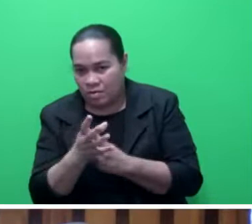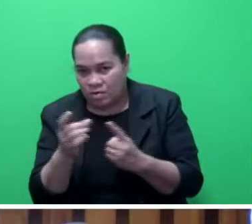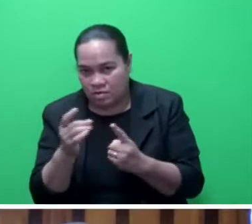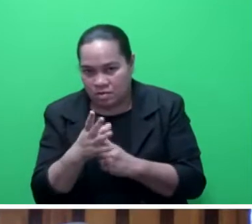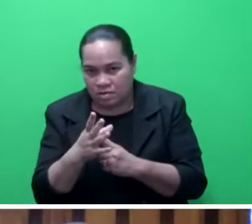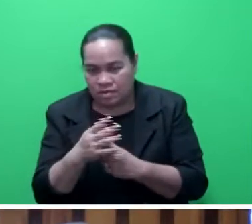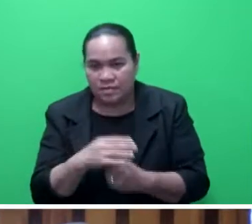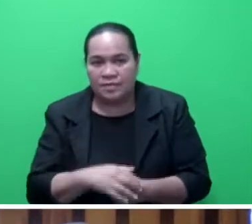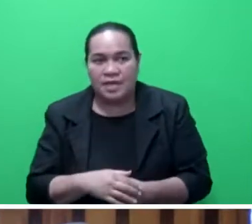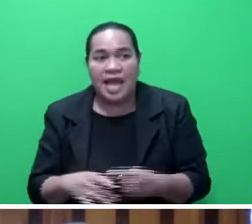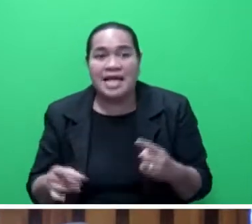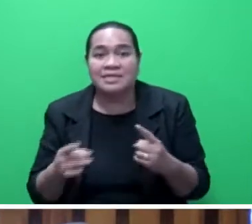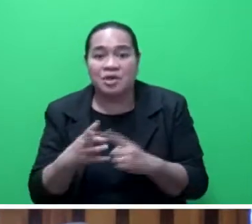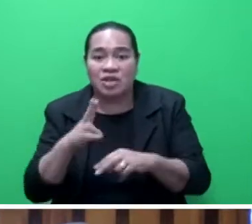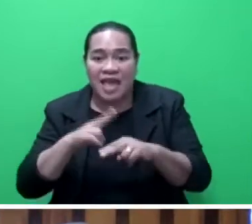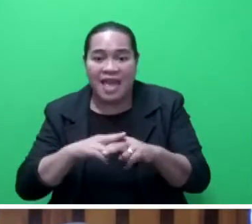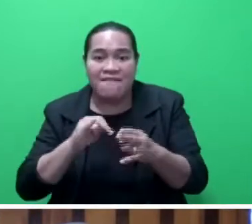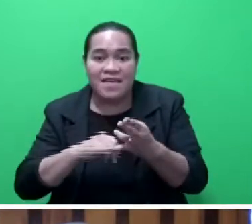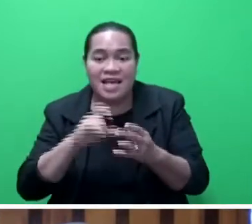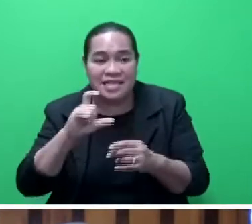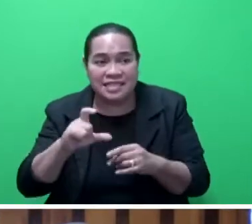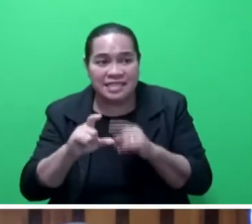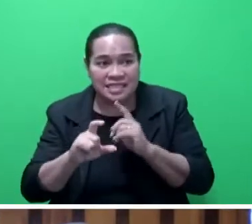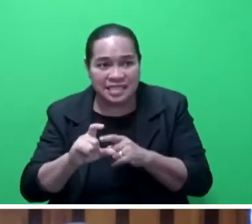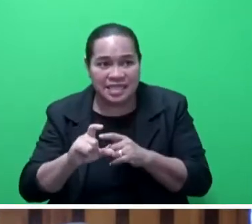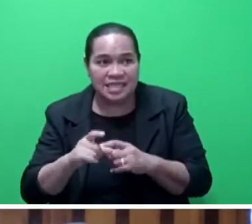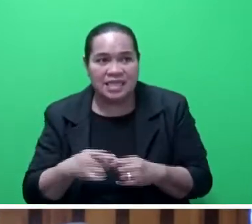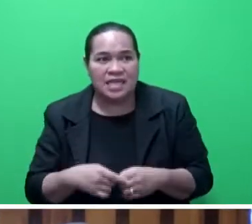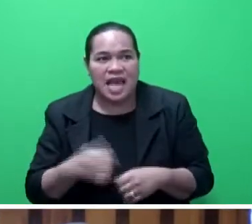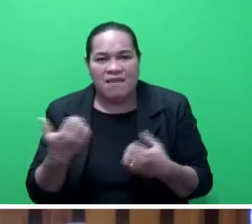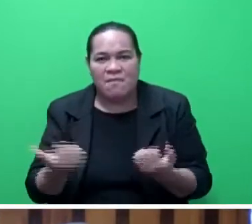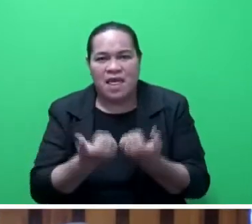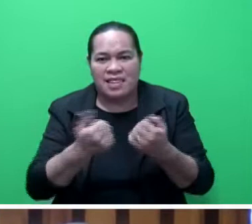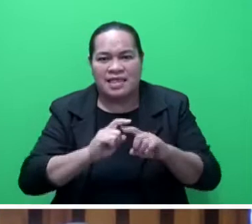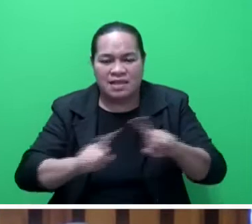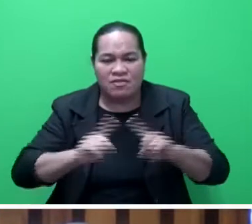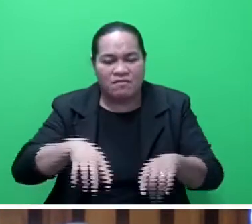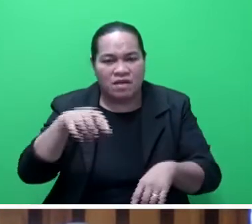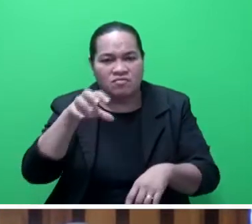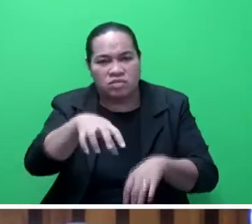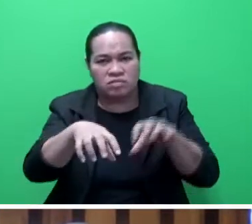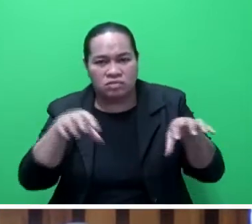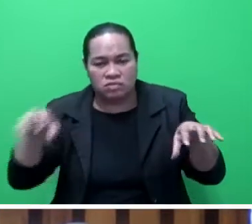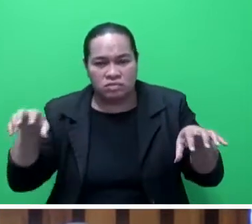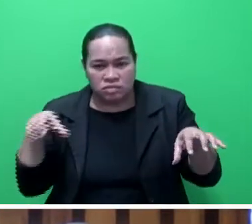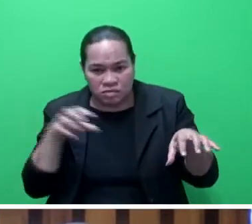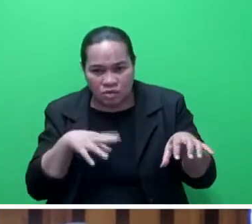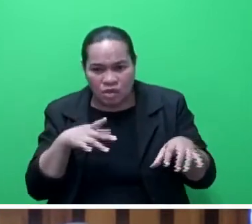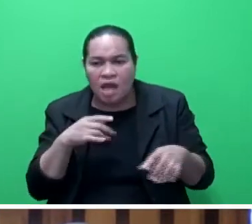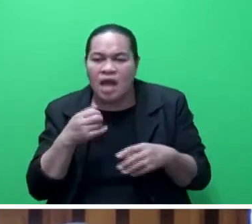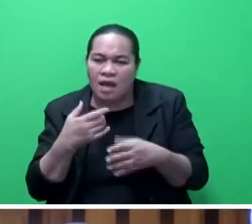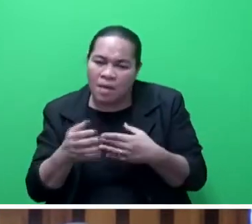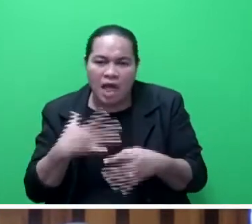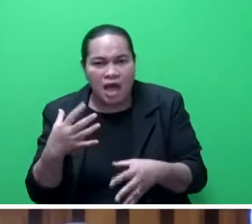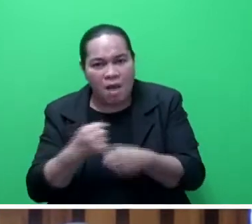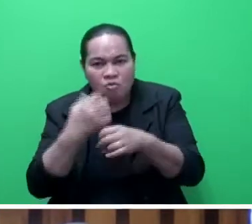Speaker, sir, especially when FSC has been hesitant to invest in its milling facilities, given the shambolic upgrade that took place a few